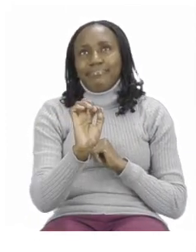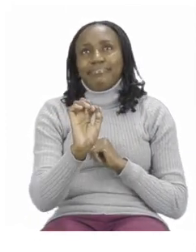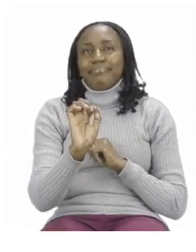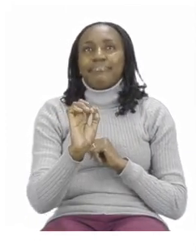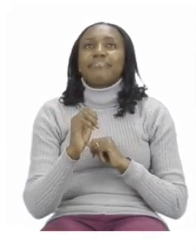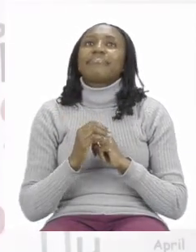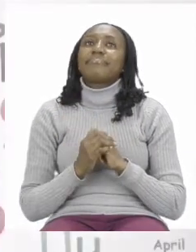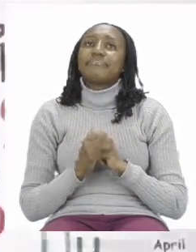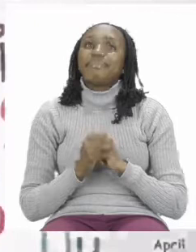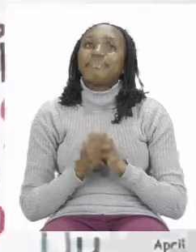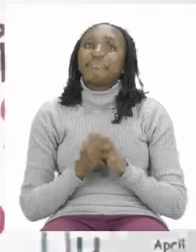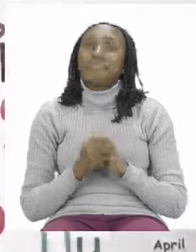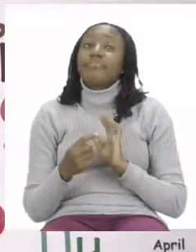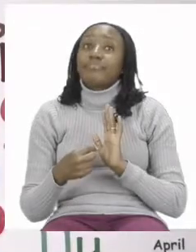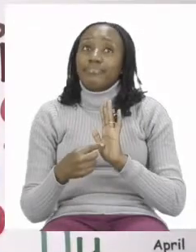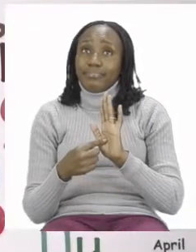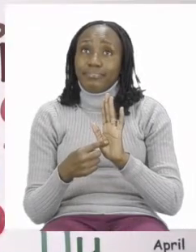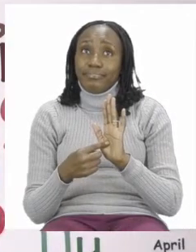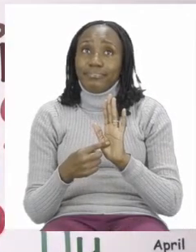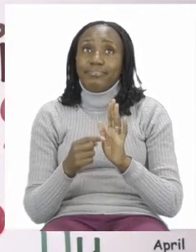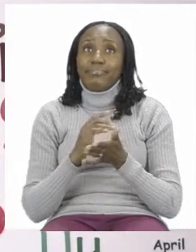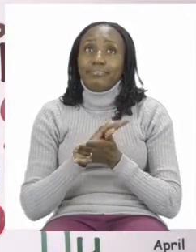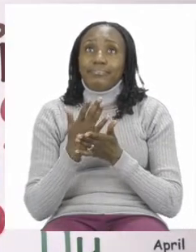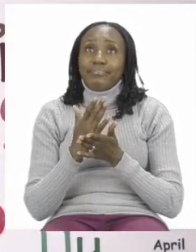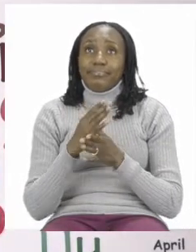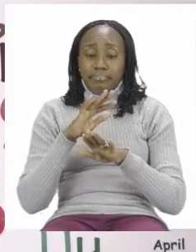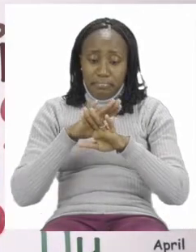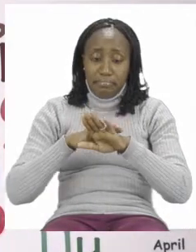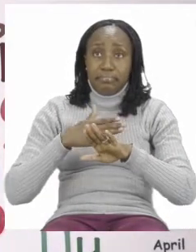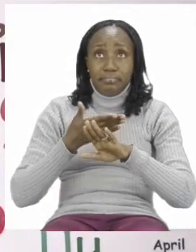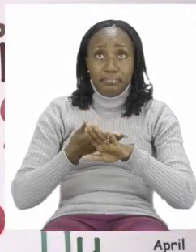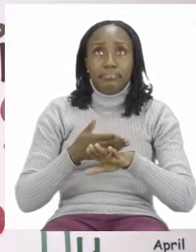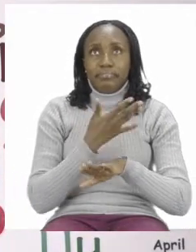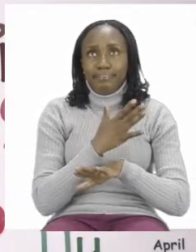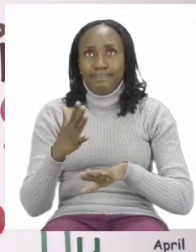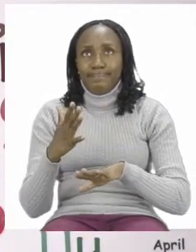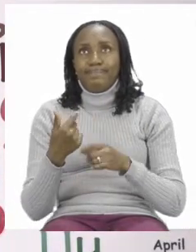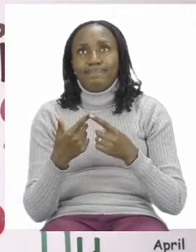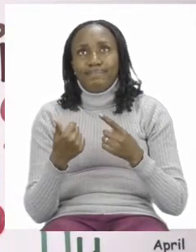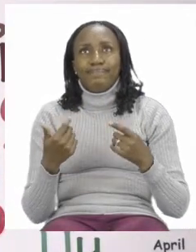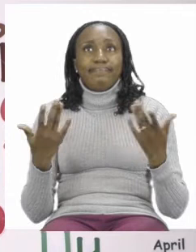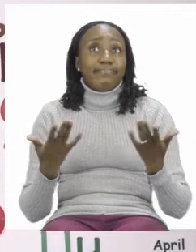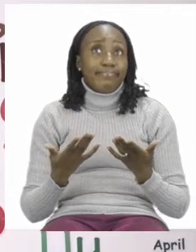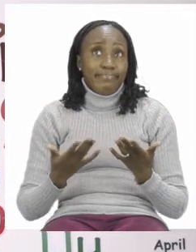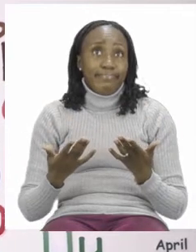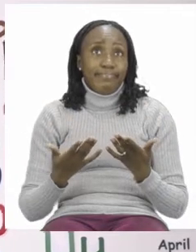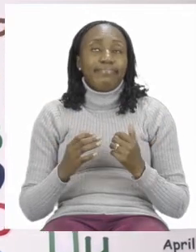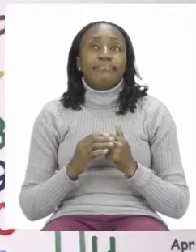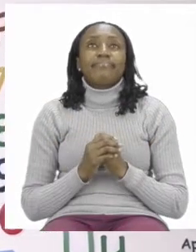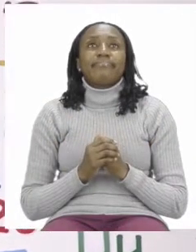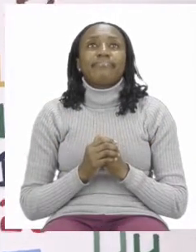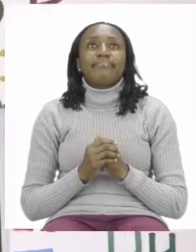Now on the board, I have put some examples of water sources up for you. The